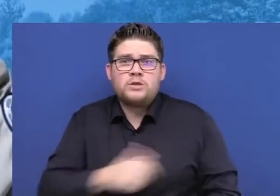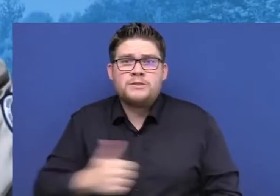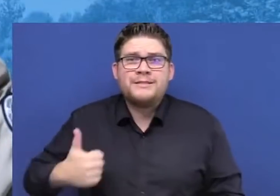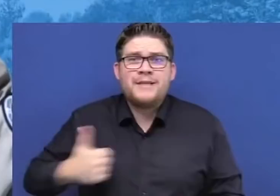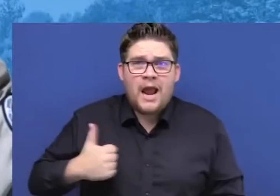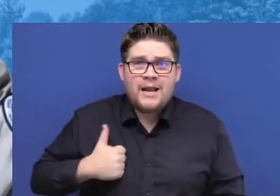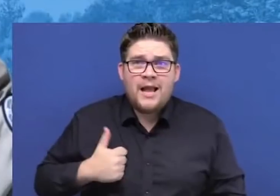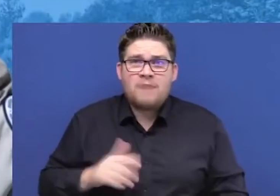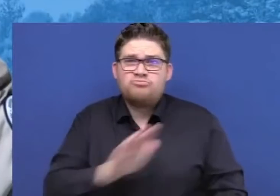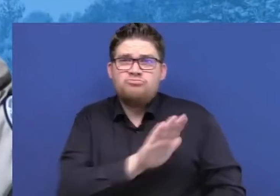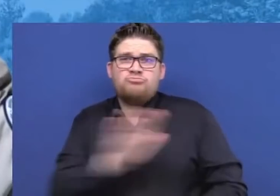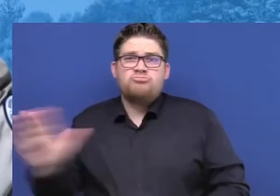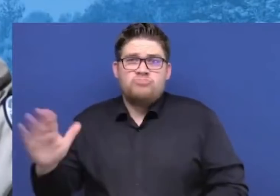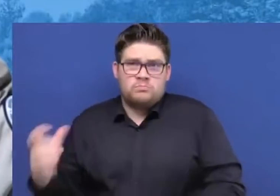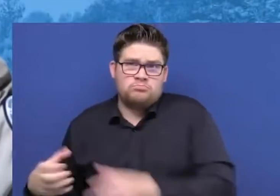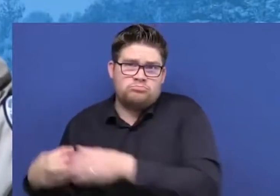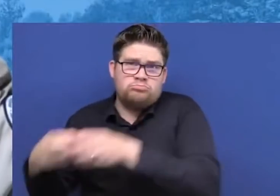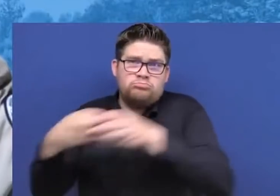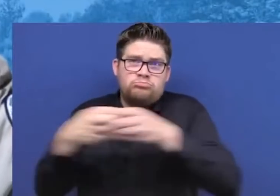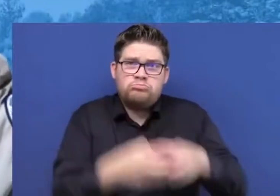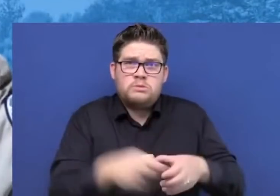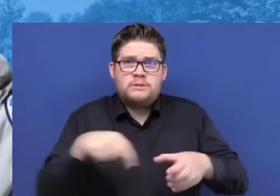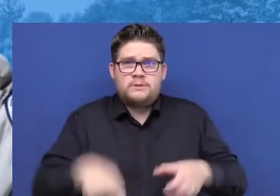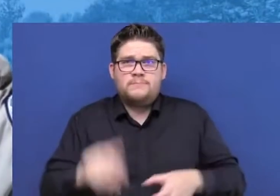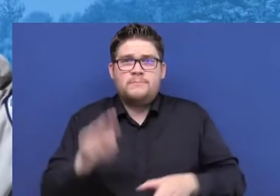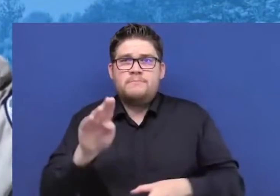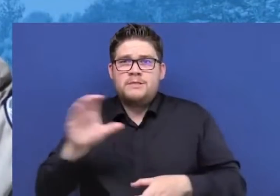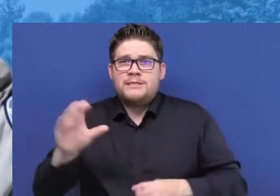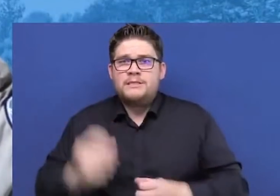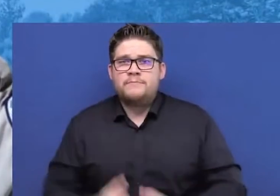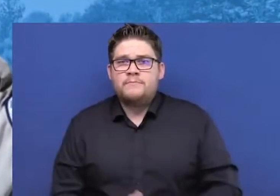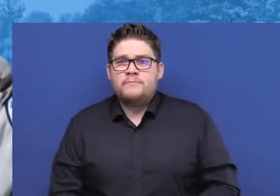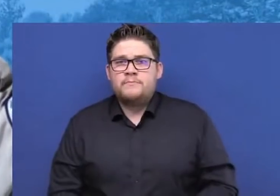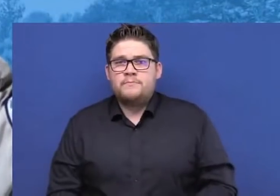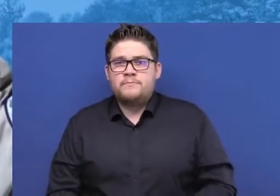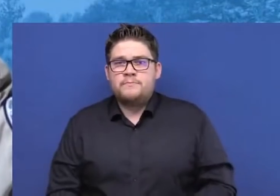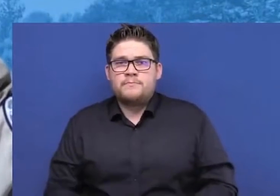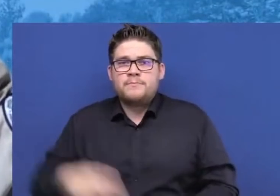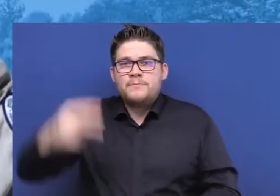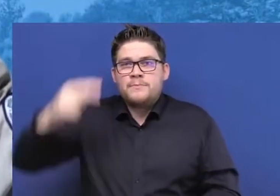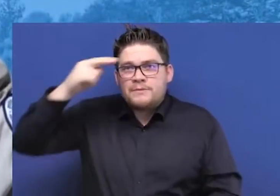well as the Australians. And so, in regards to